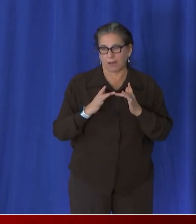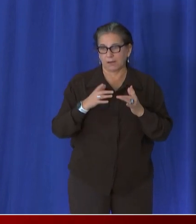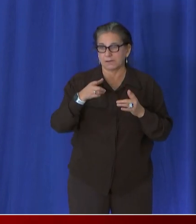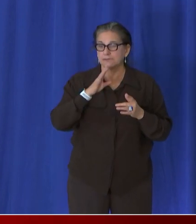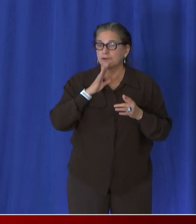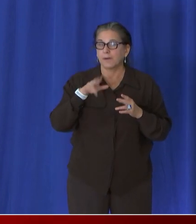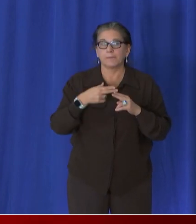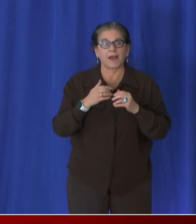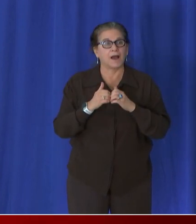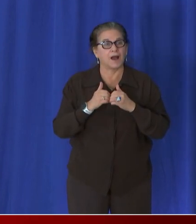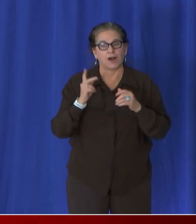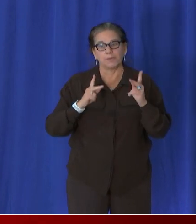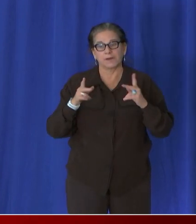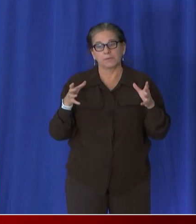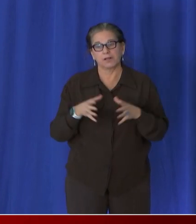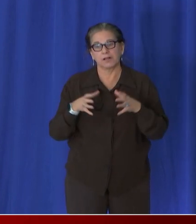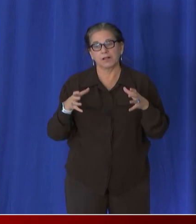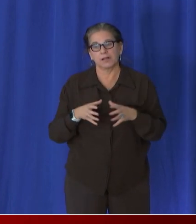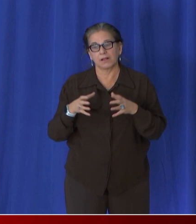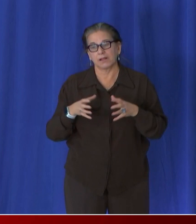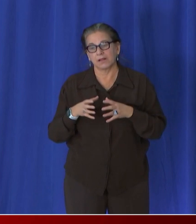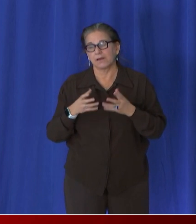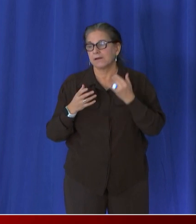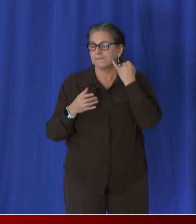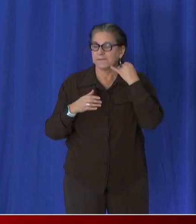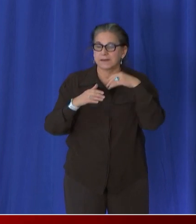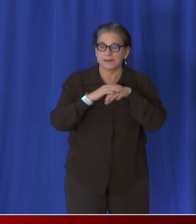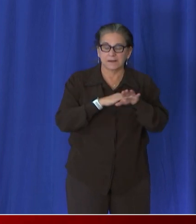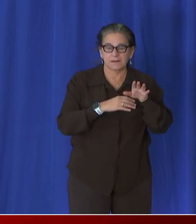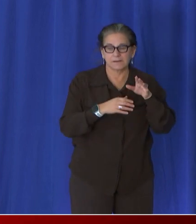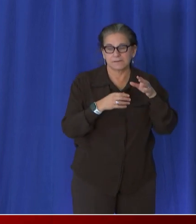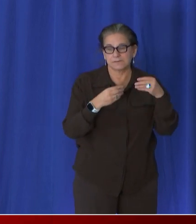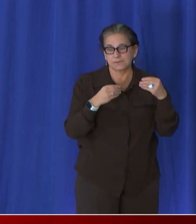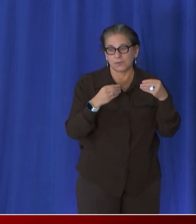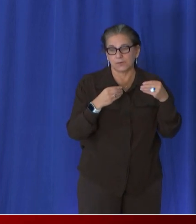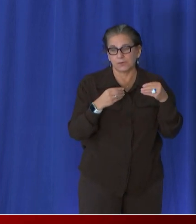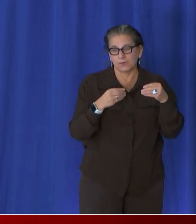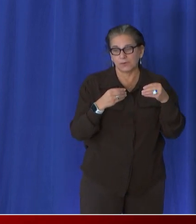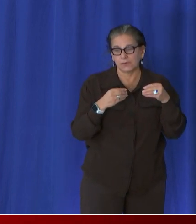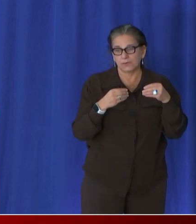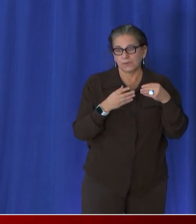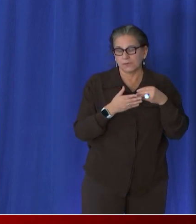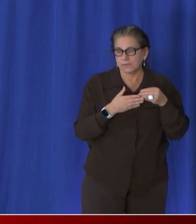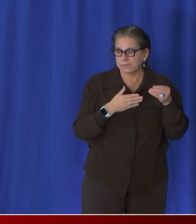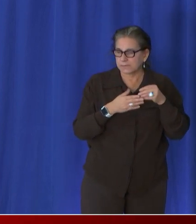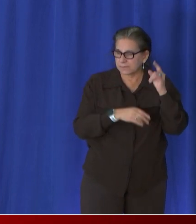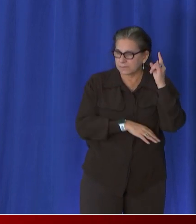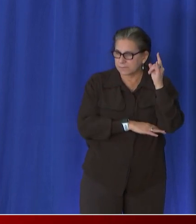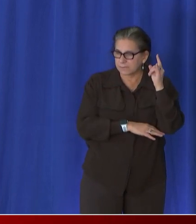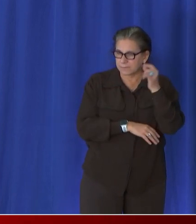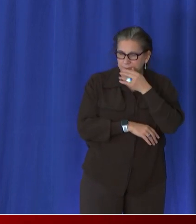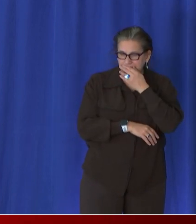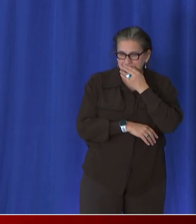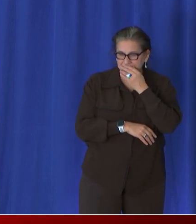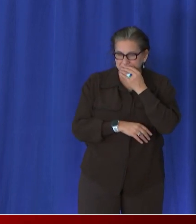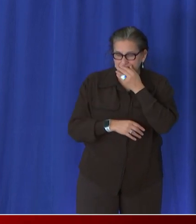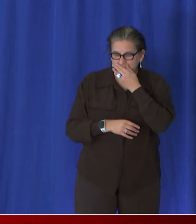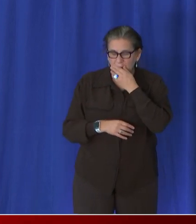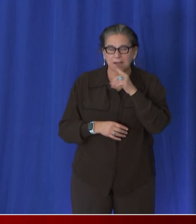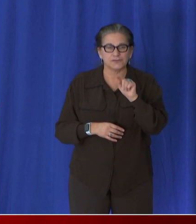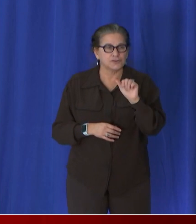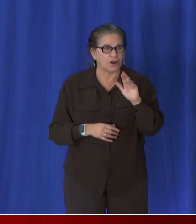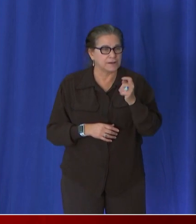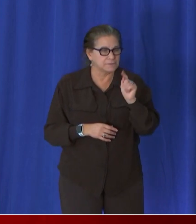a grocery store is not someplace where people gather. And so based on what the health experts have told us, we're really looking